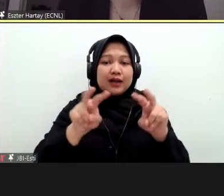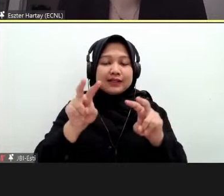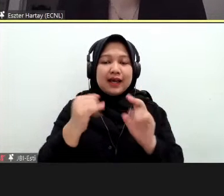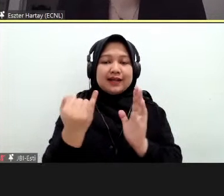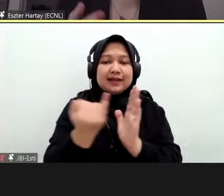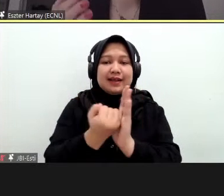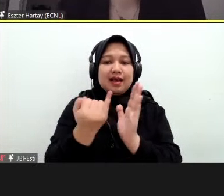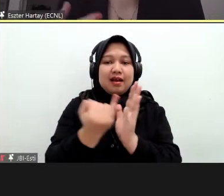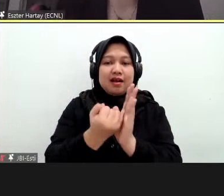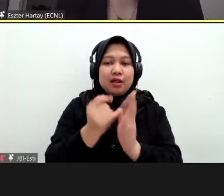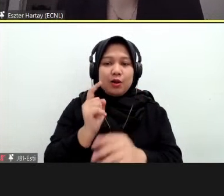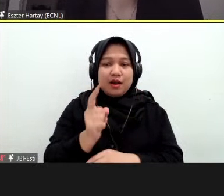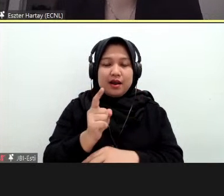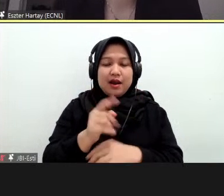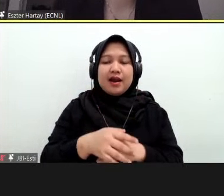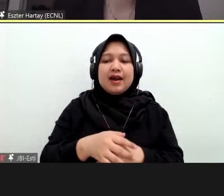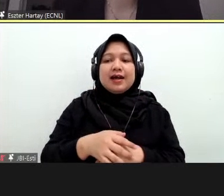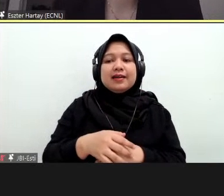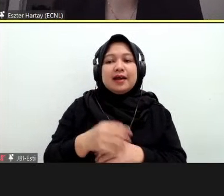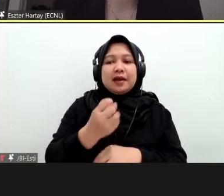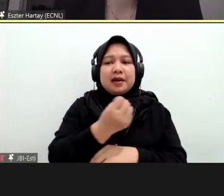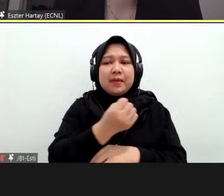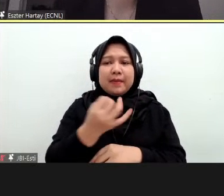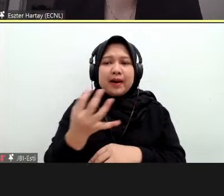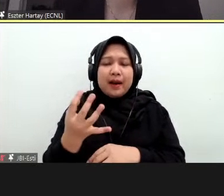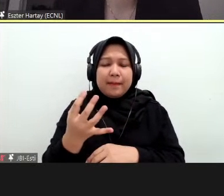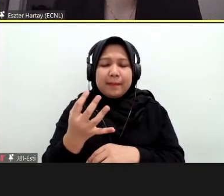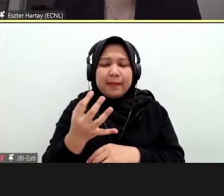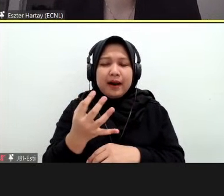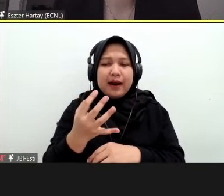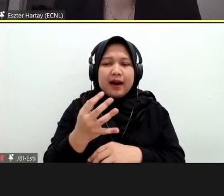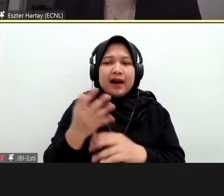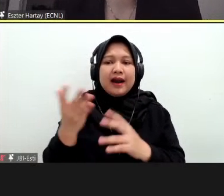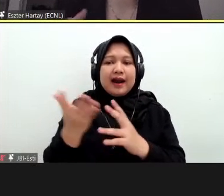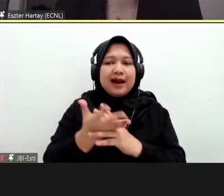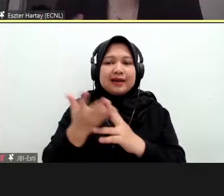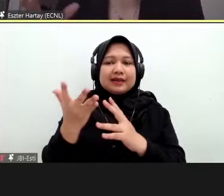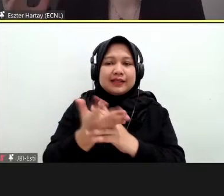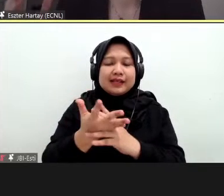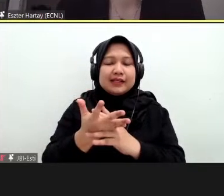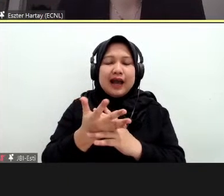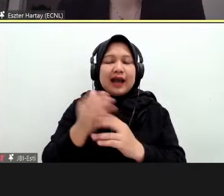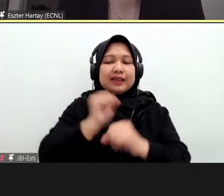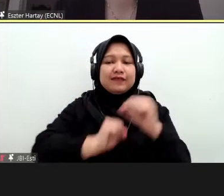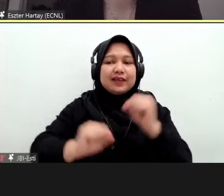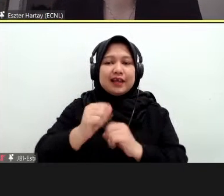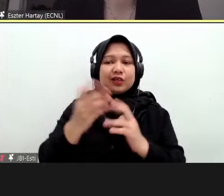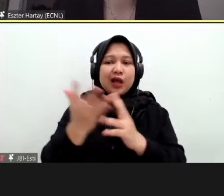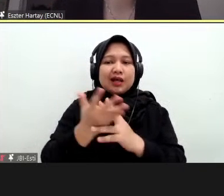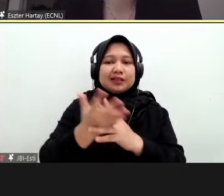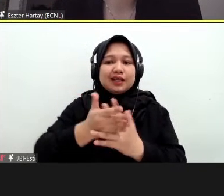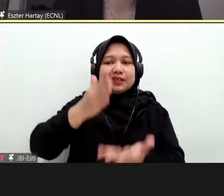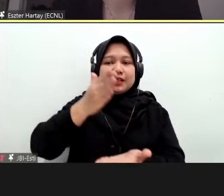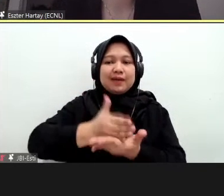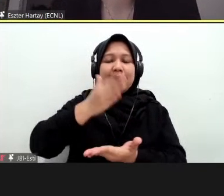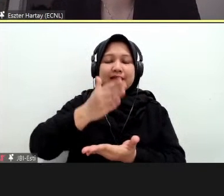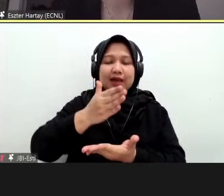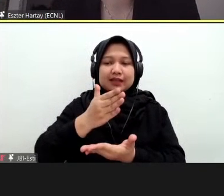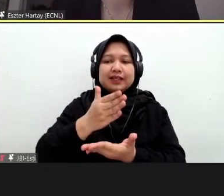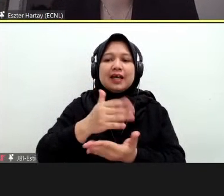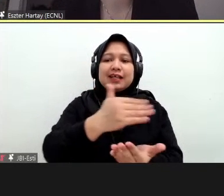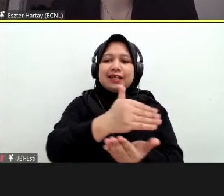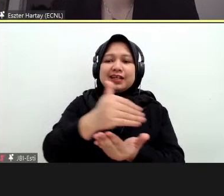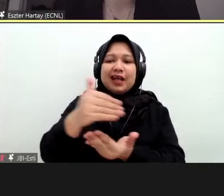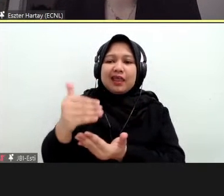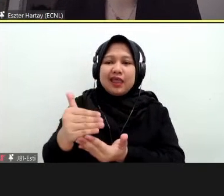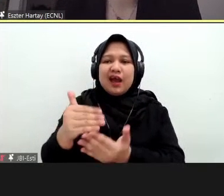of CSOs and their ability to access funding or impose burdensome auditing requirements